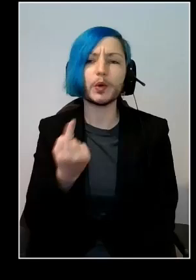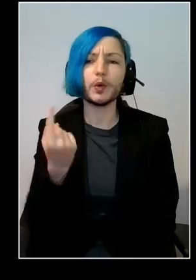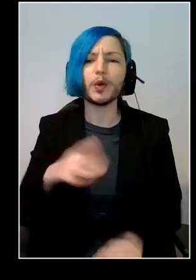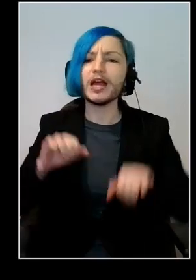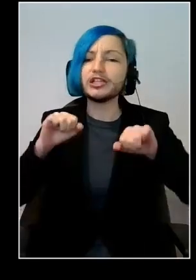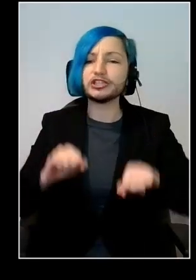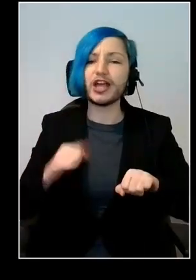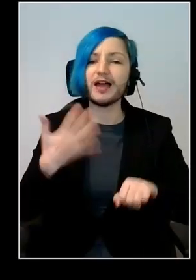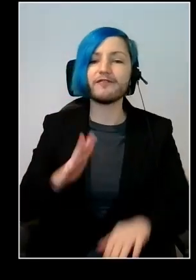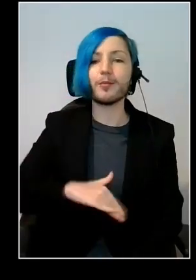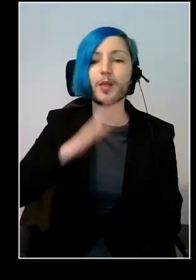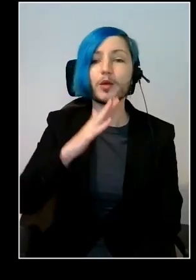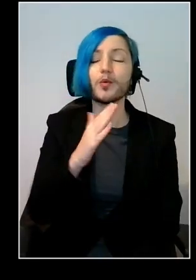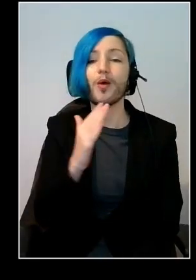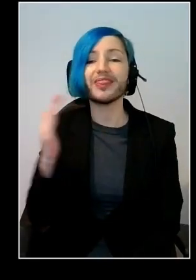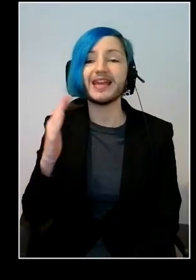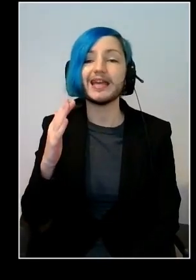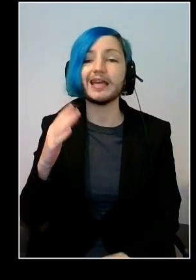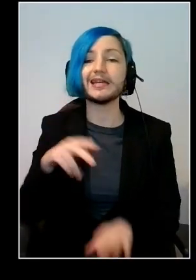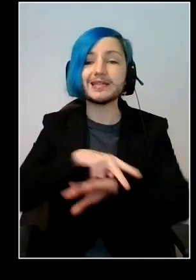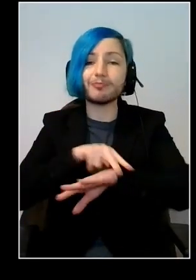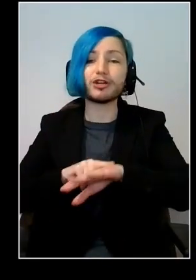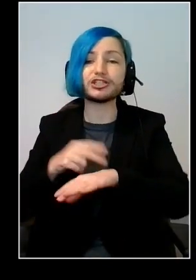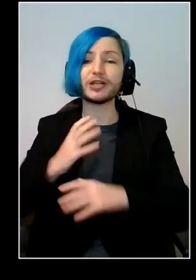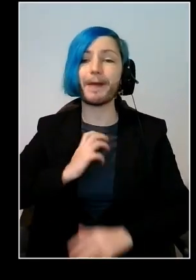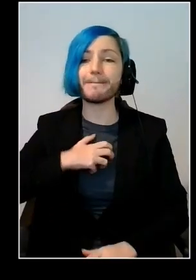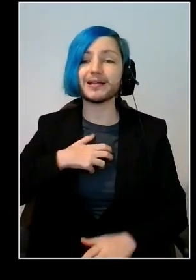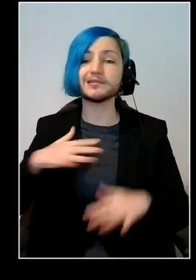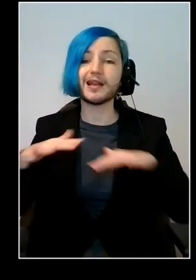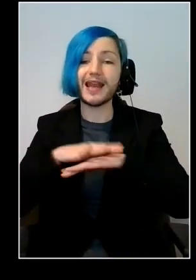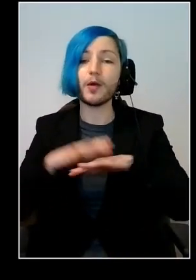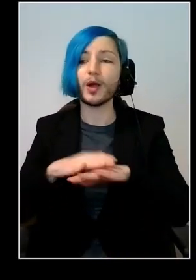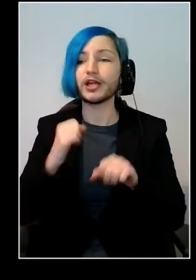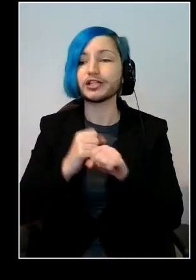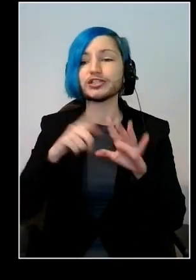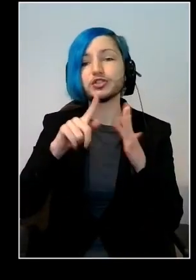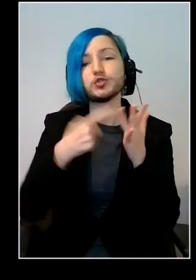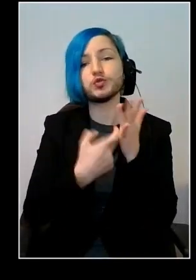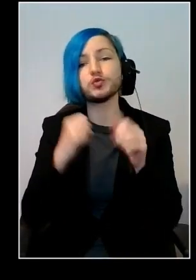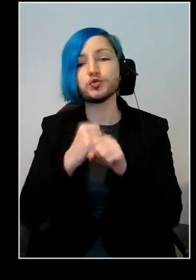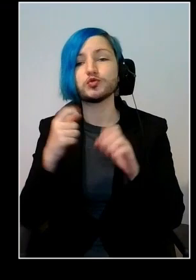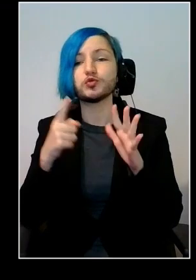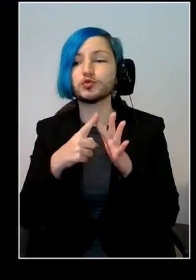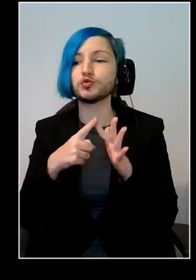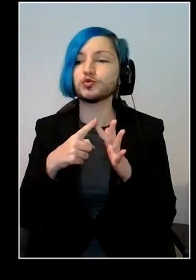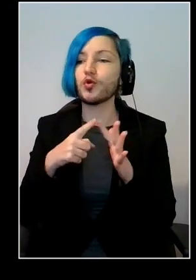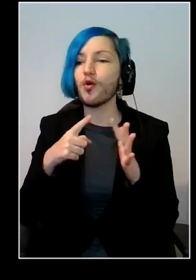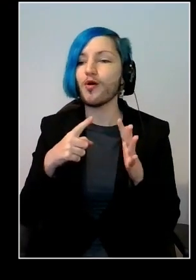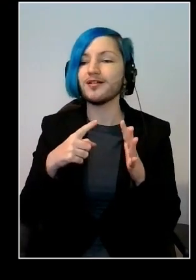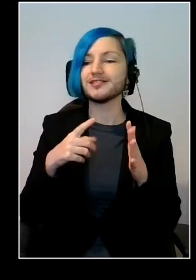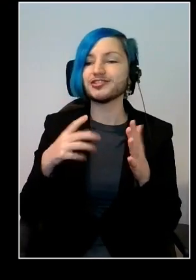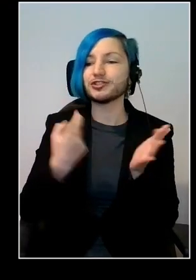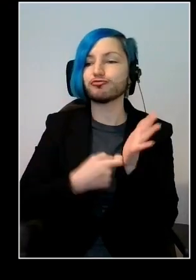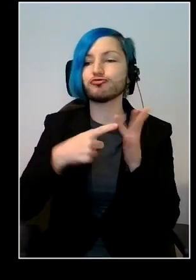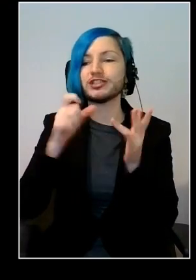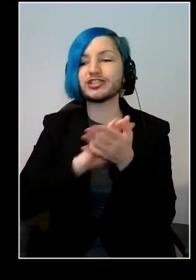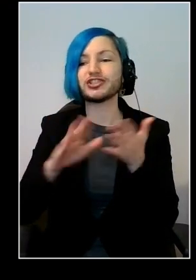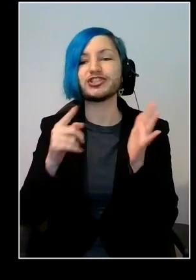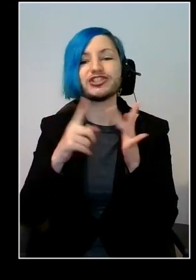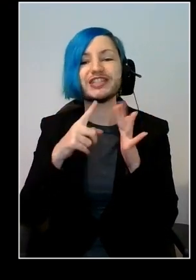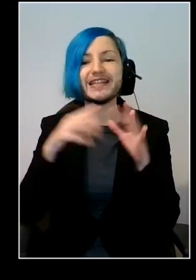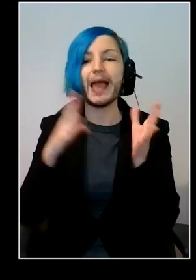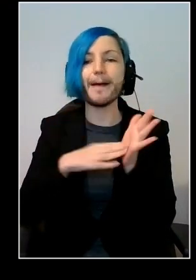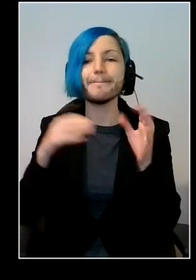North East Apprenticeship Ambassador Network. It's George Ritchie, MBE. Hello, George. Hello, Rob. Nice to speak to you